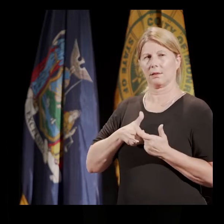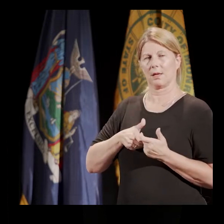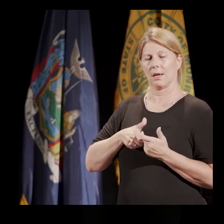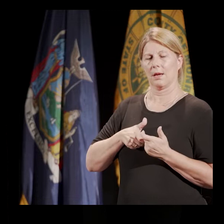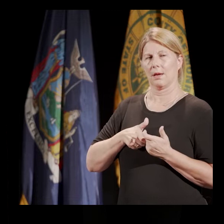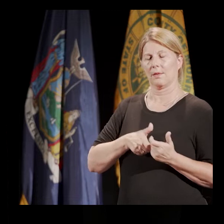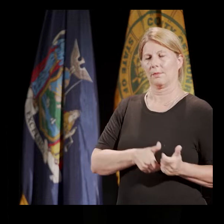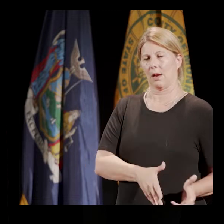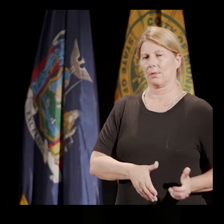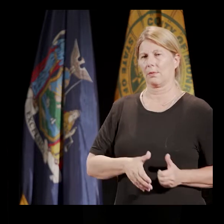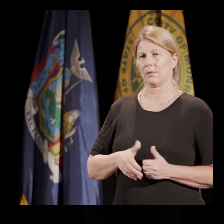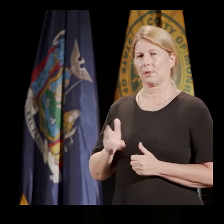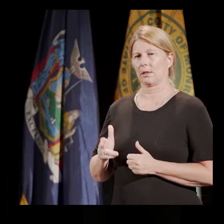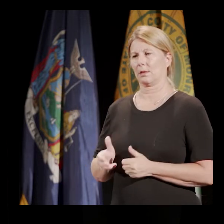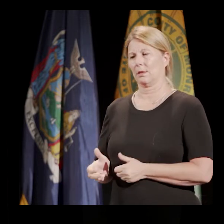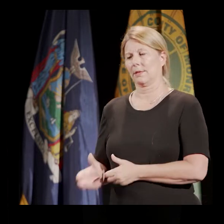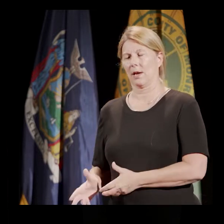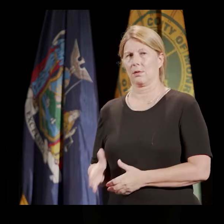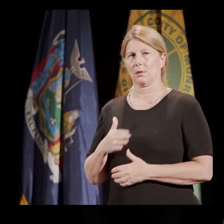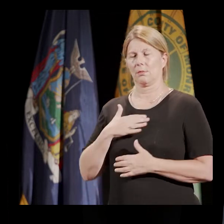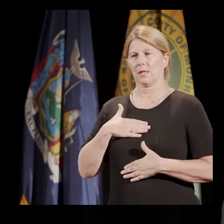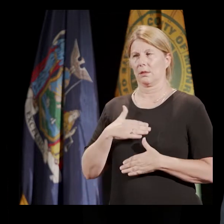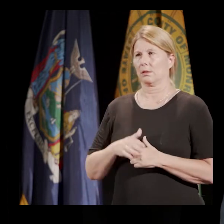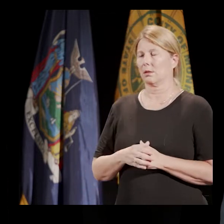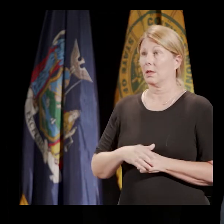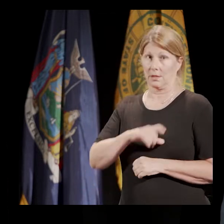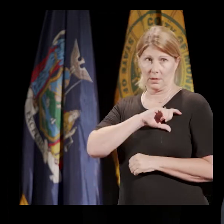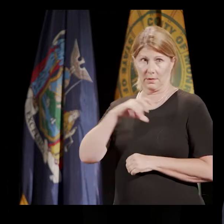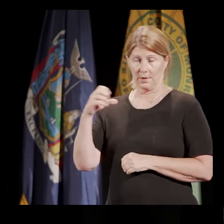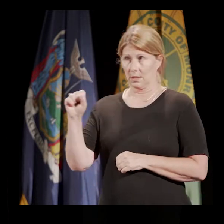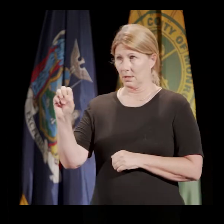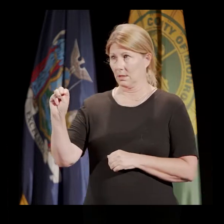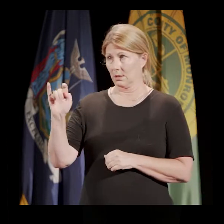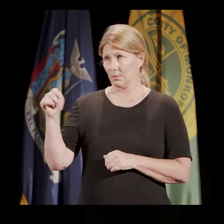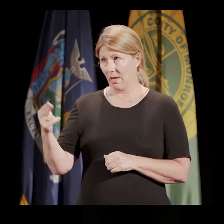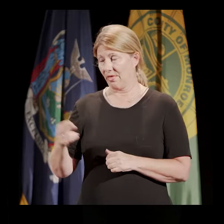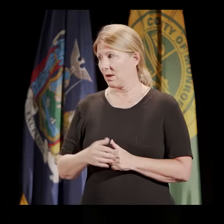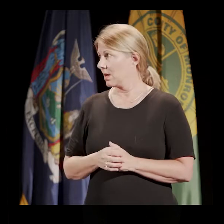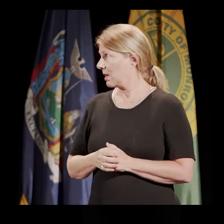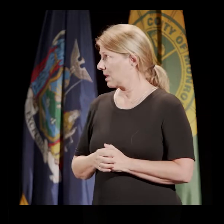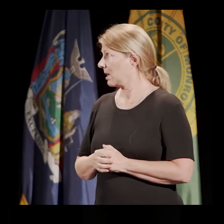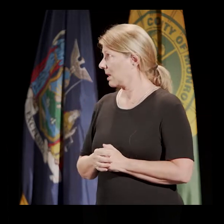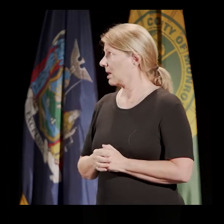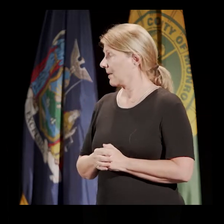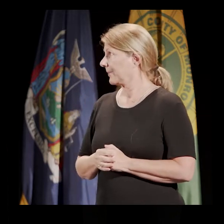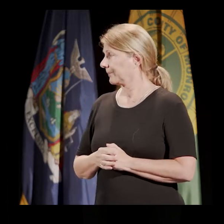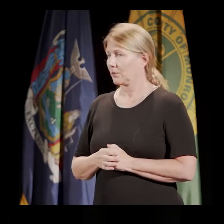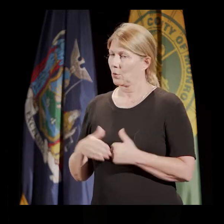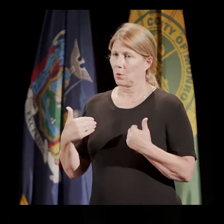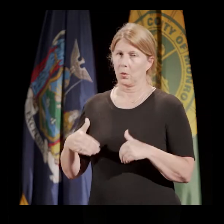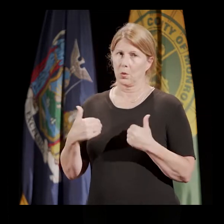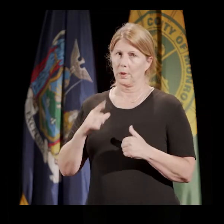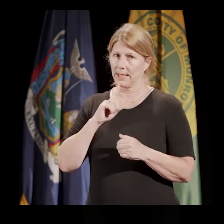down. In addition to naming Chief Smith, we are also thrilled to have Keith Stitt joining